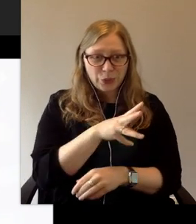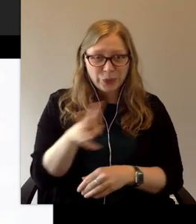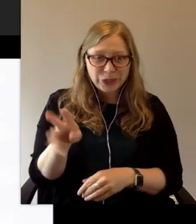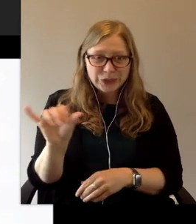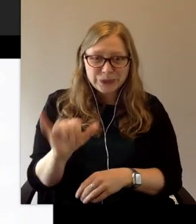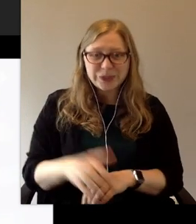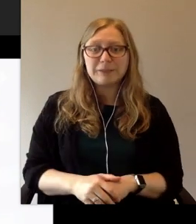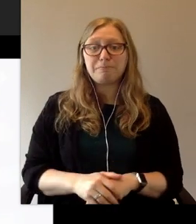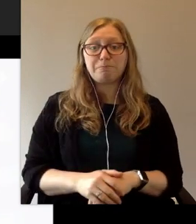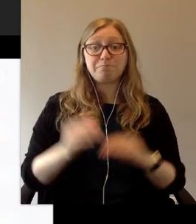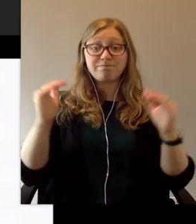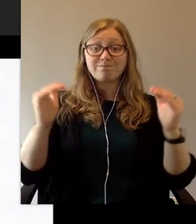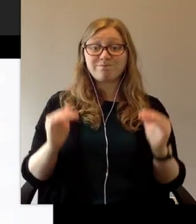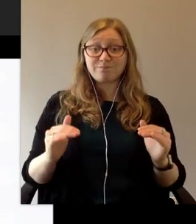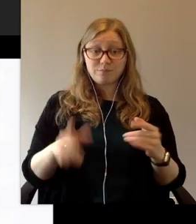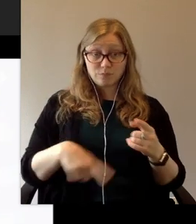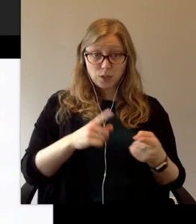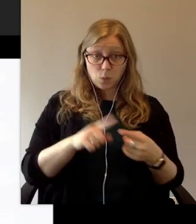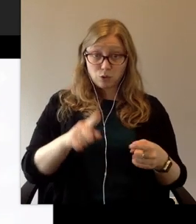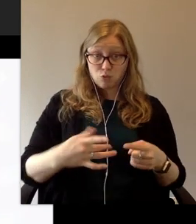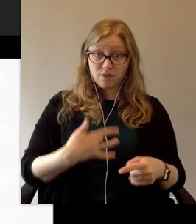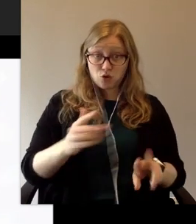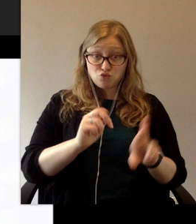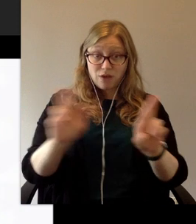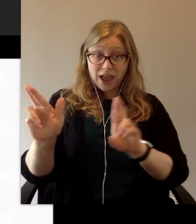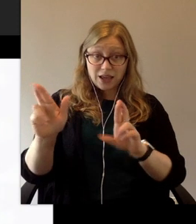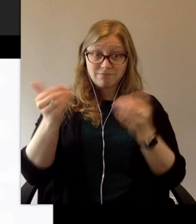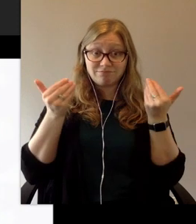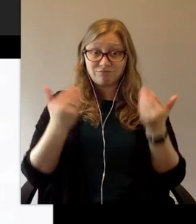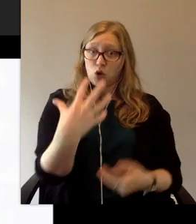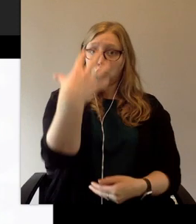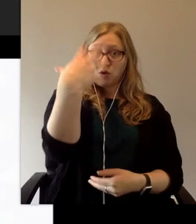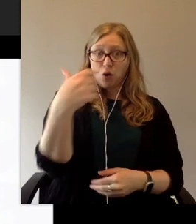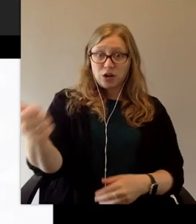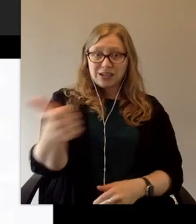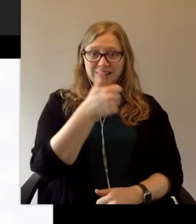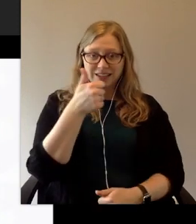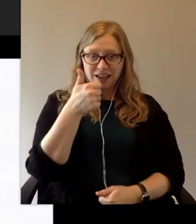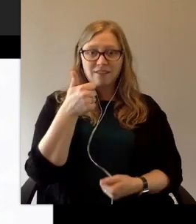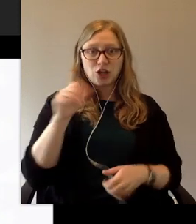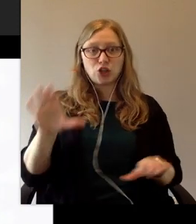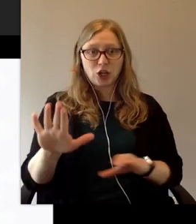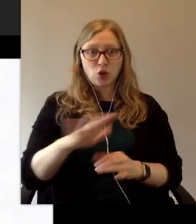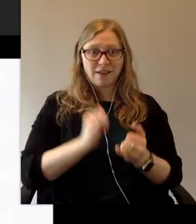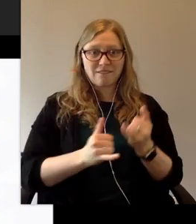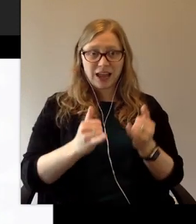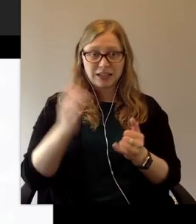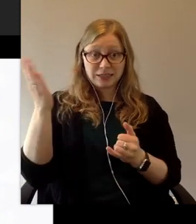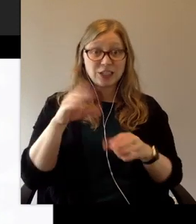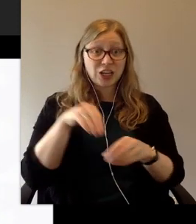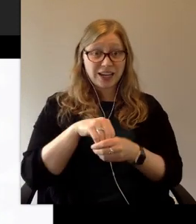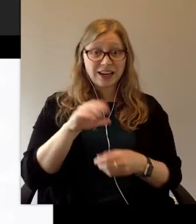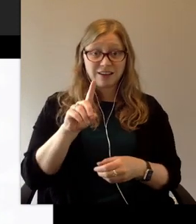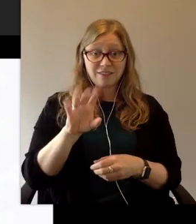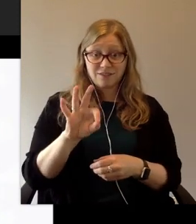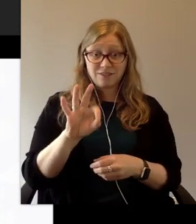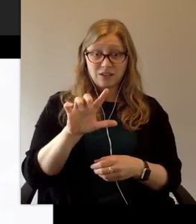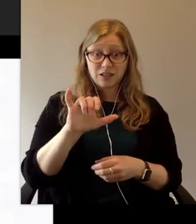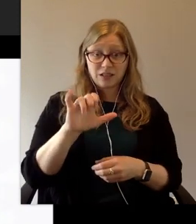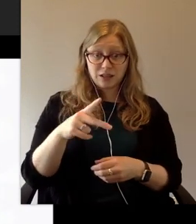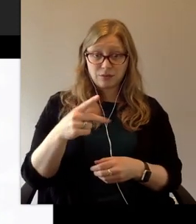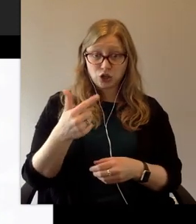Number 2, when you feel ready, record yourself giving your final speech on Flipgrid. If you are having a hard time